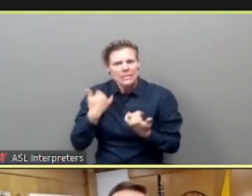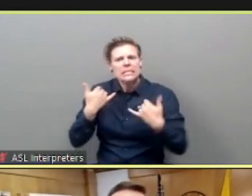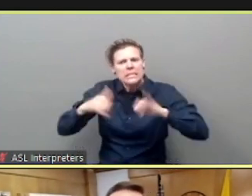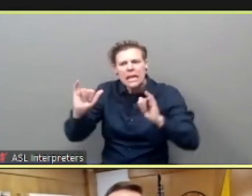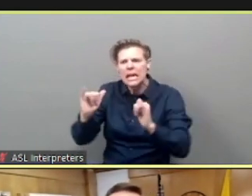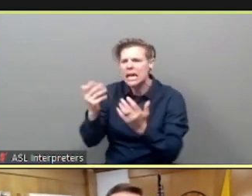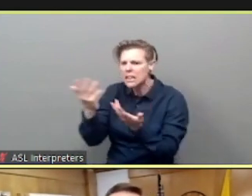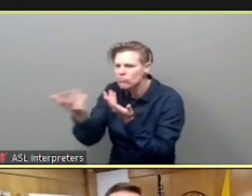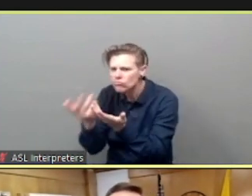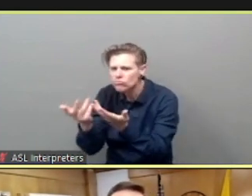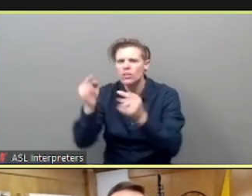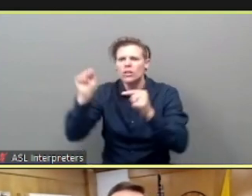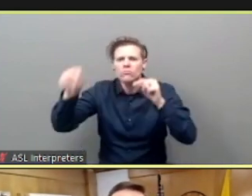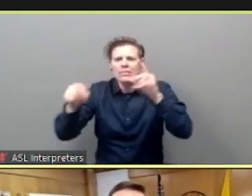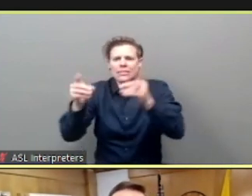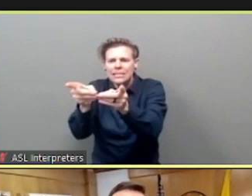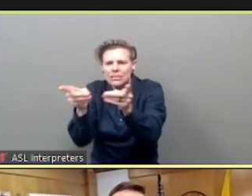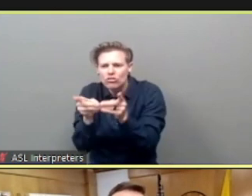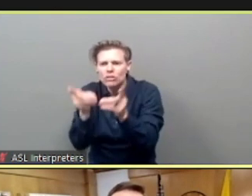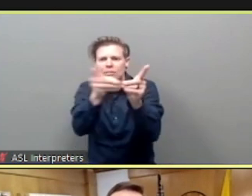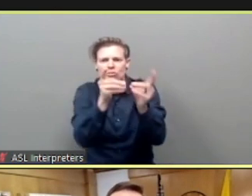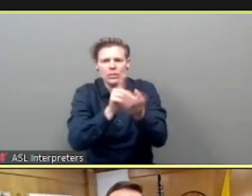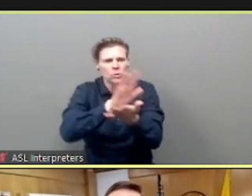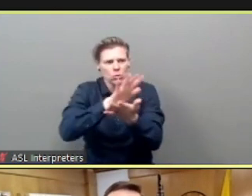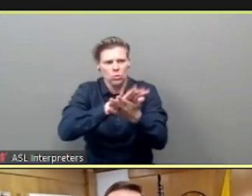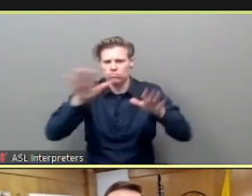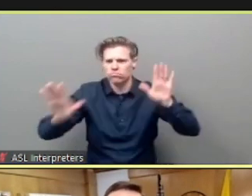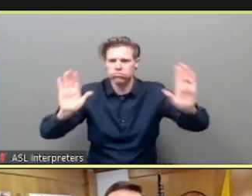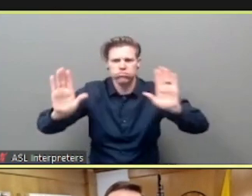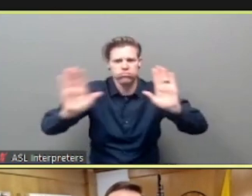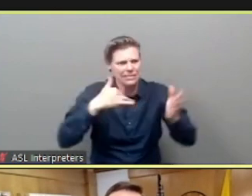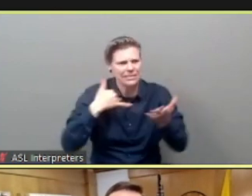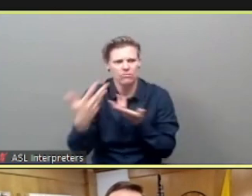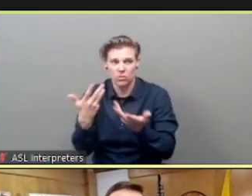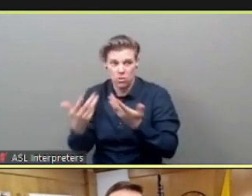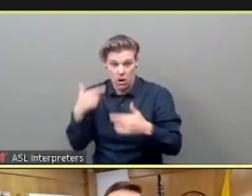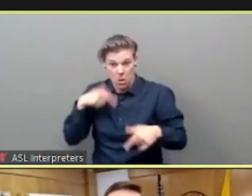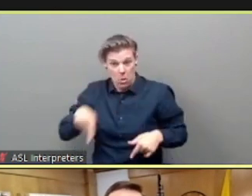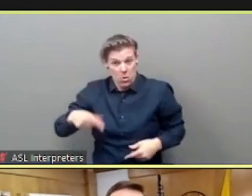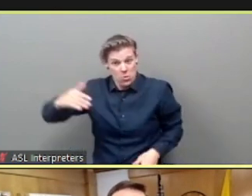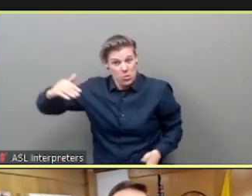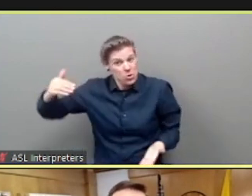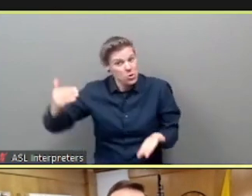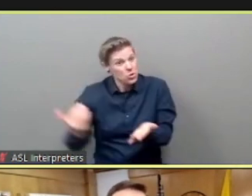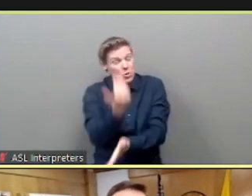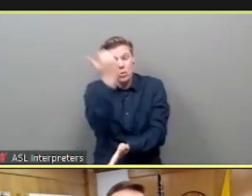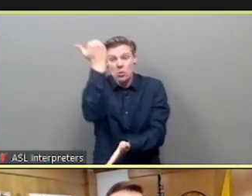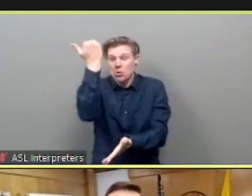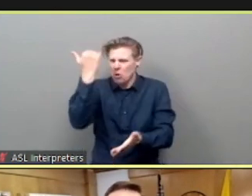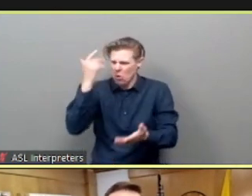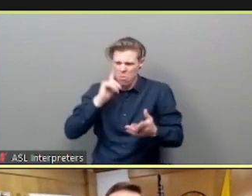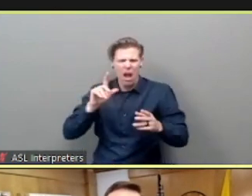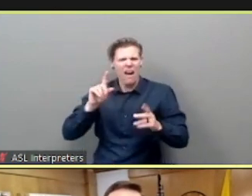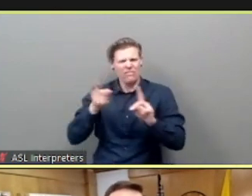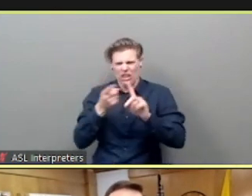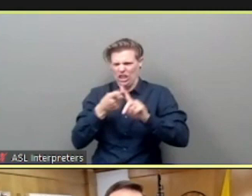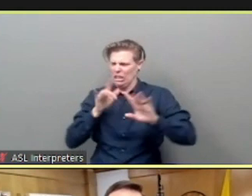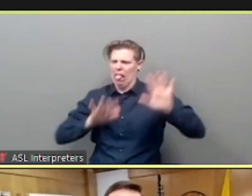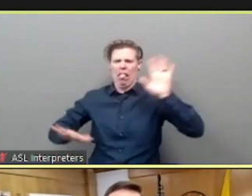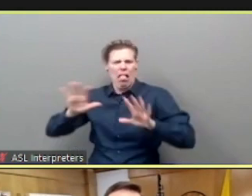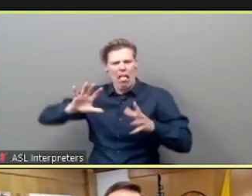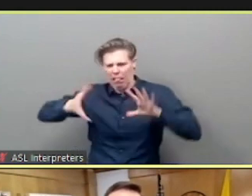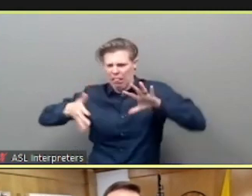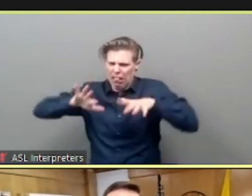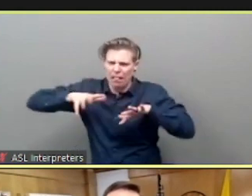want to share a big thank you. Sometimes when you've got a new program like this, it comes down to one really hardworking